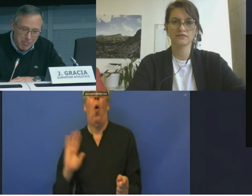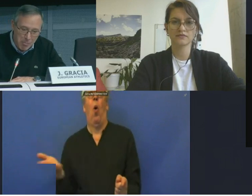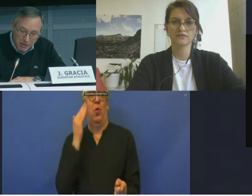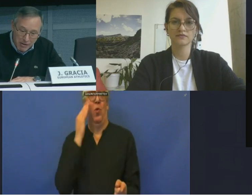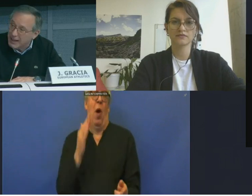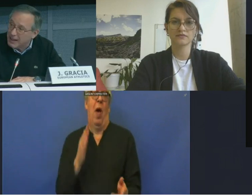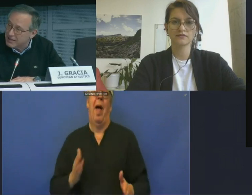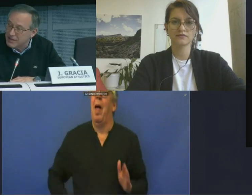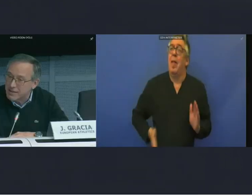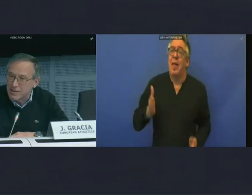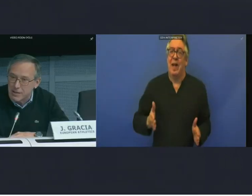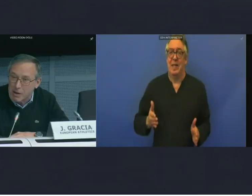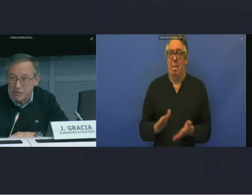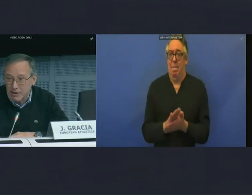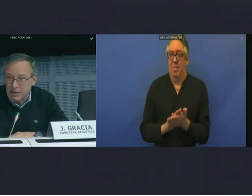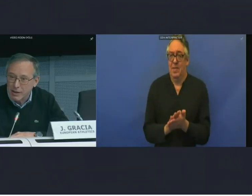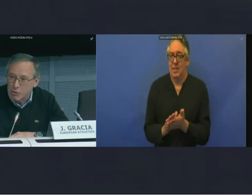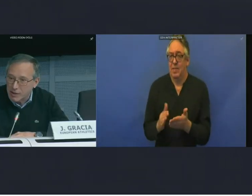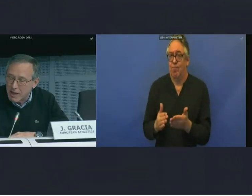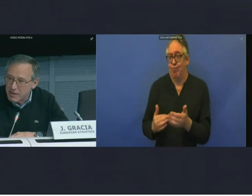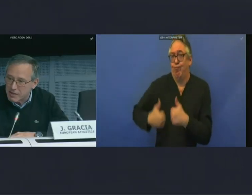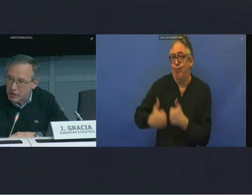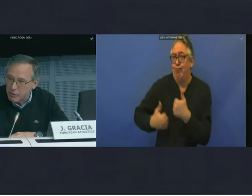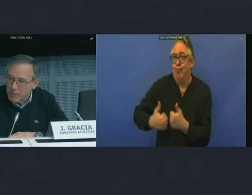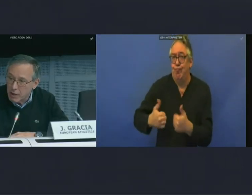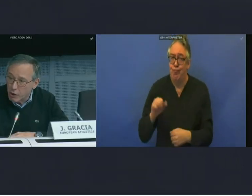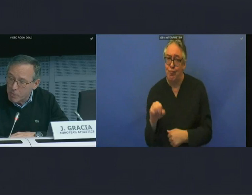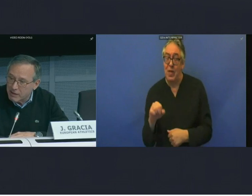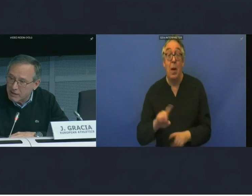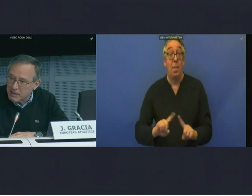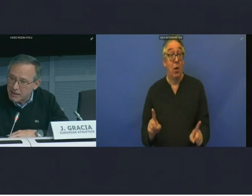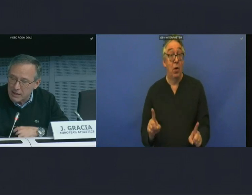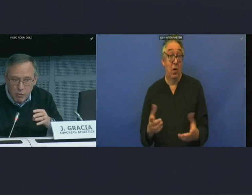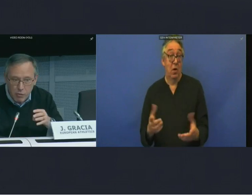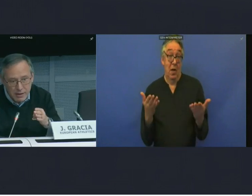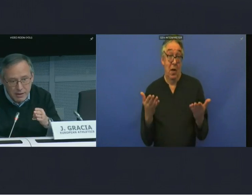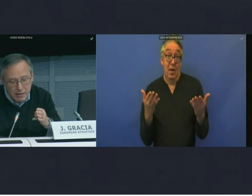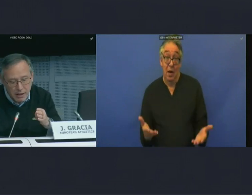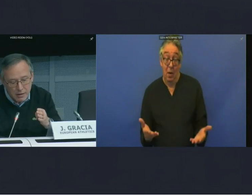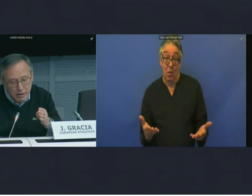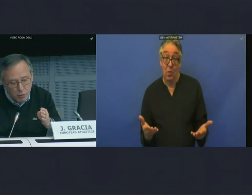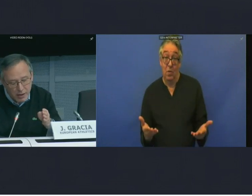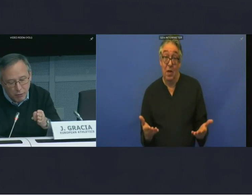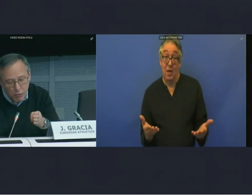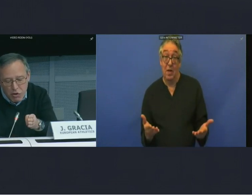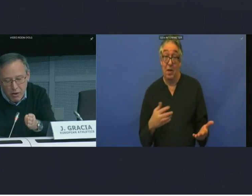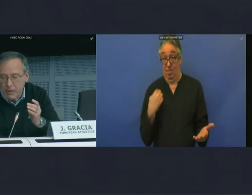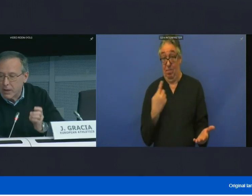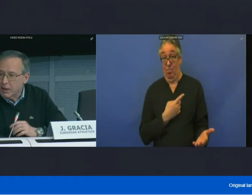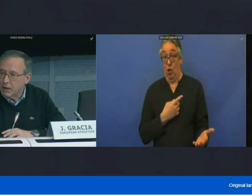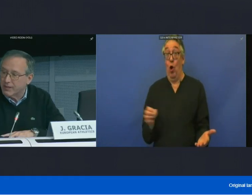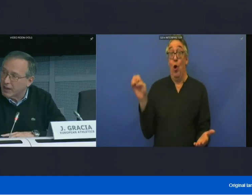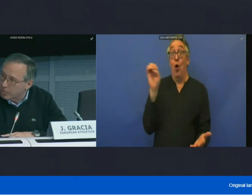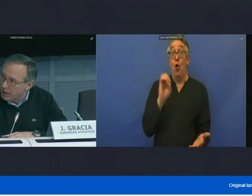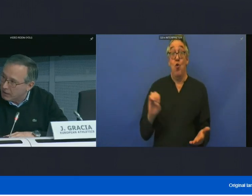in reality, since about 10 years now, European Athletics has went through a